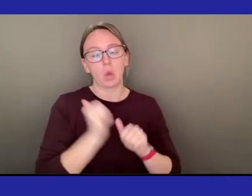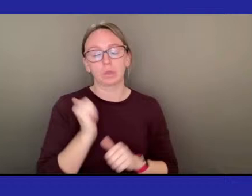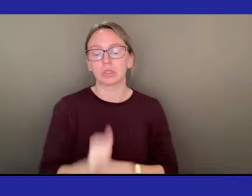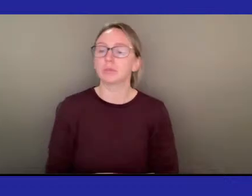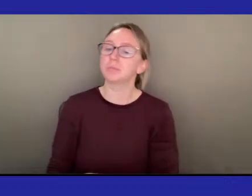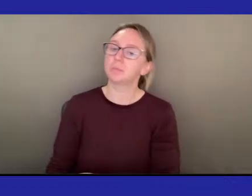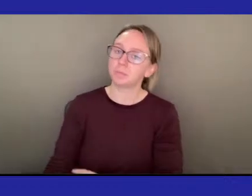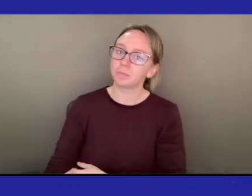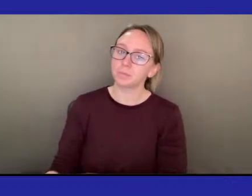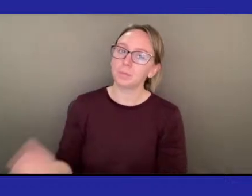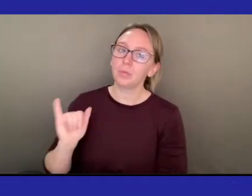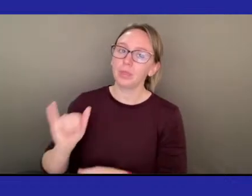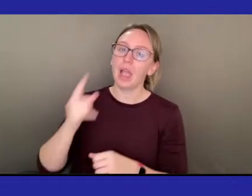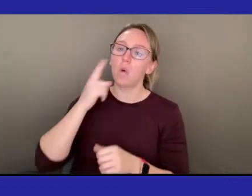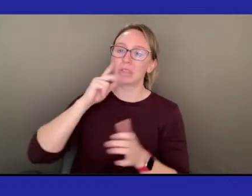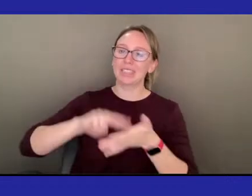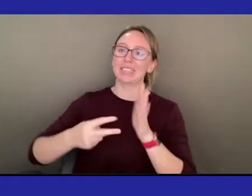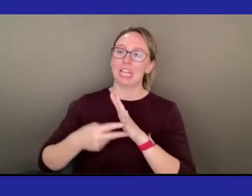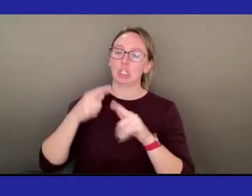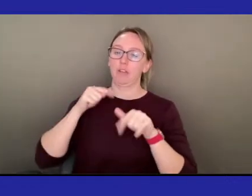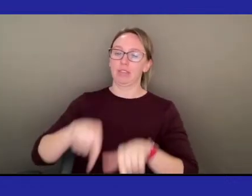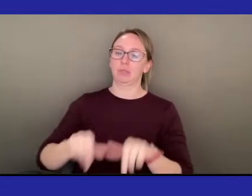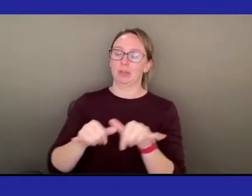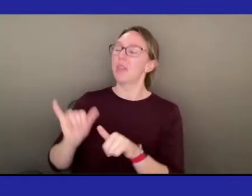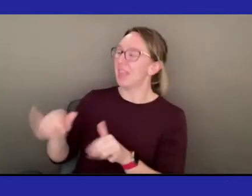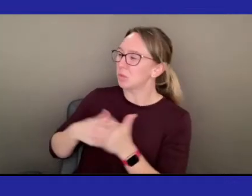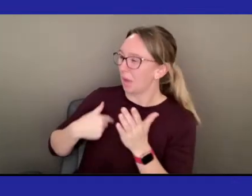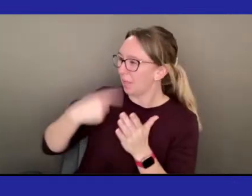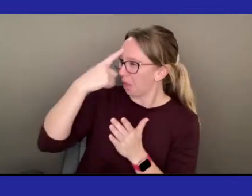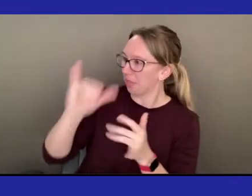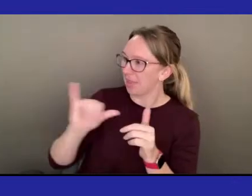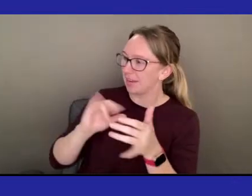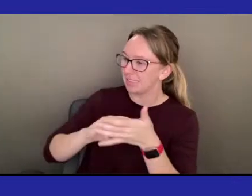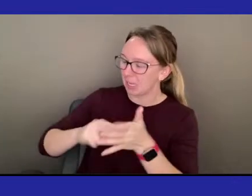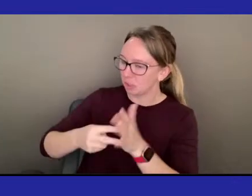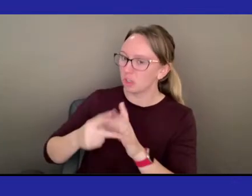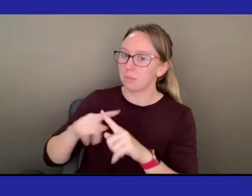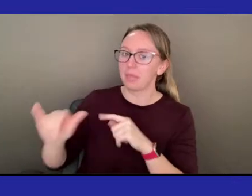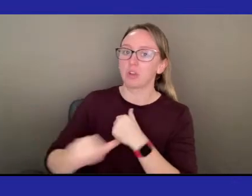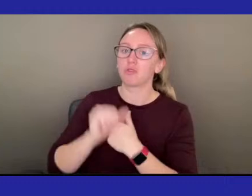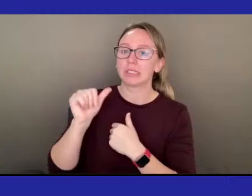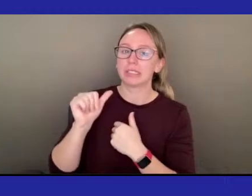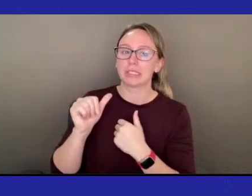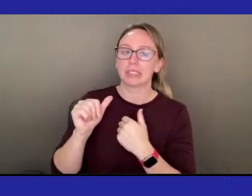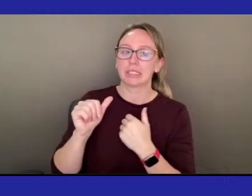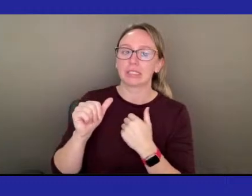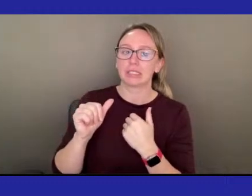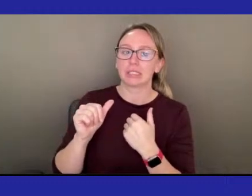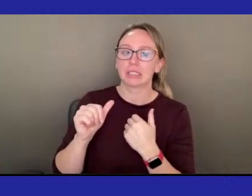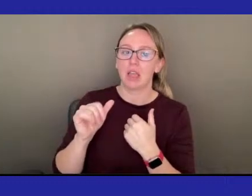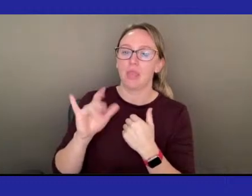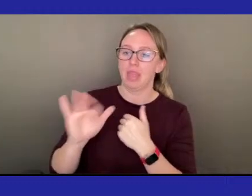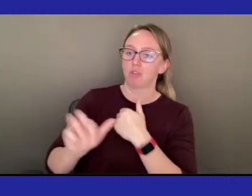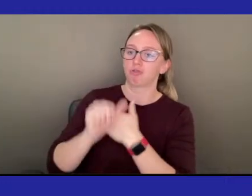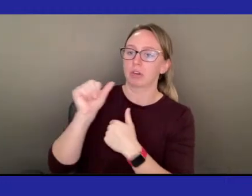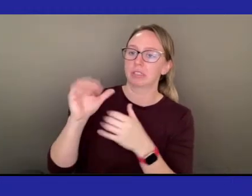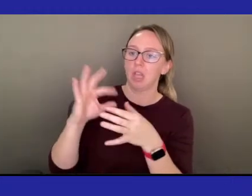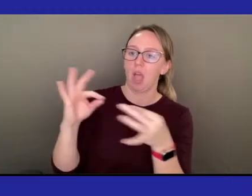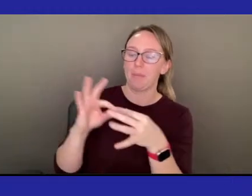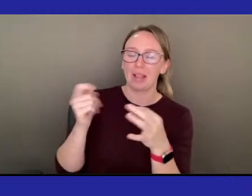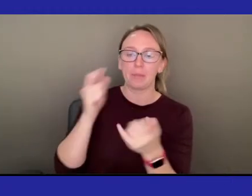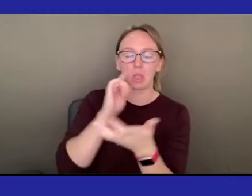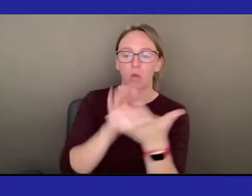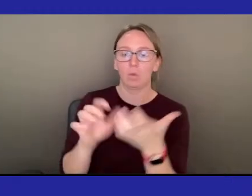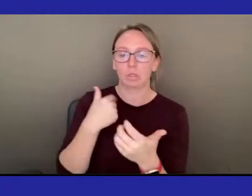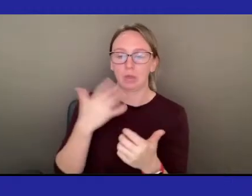intention of this metric. is Right, that's what I thought the to intention was, but the increase, risk pool comment kind of confused me because it feels like, but there's a